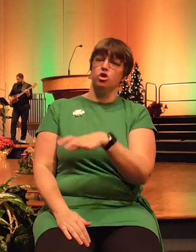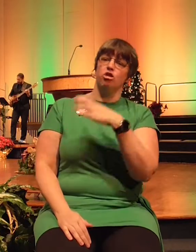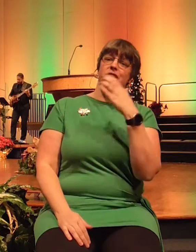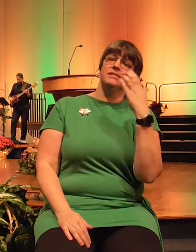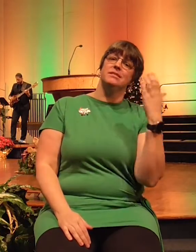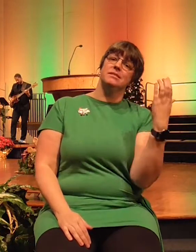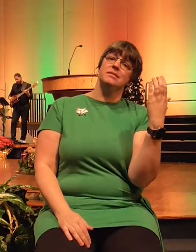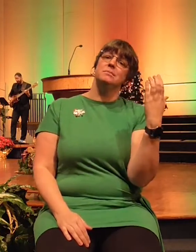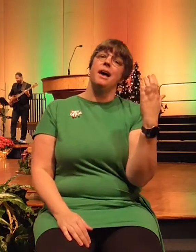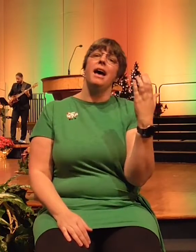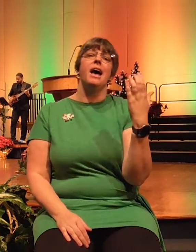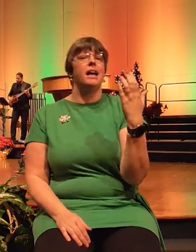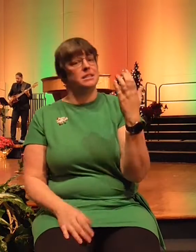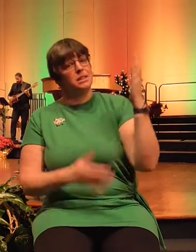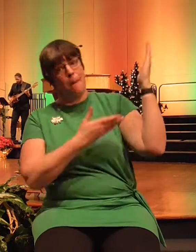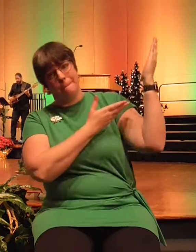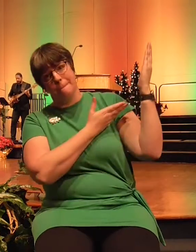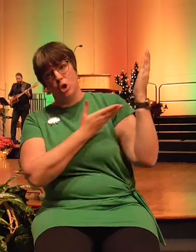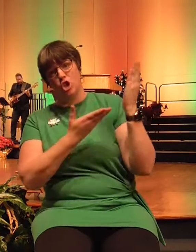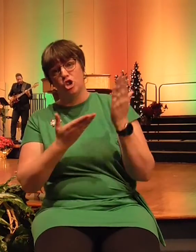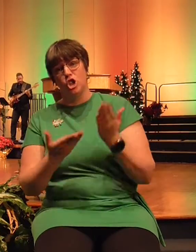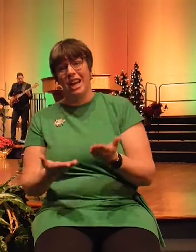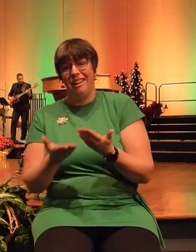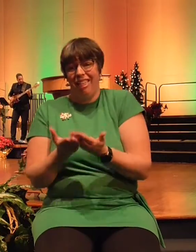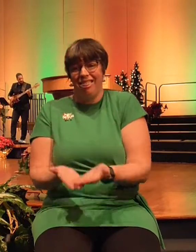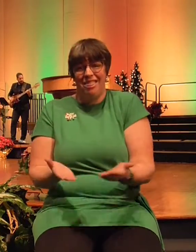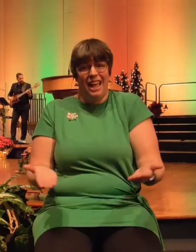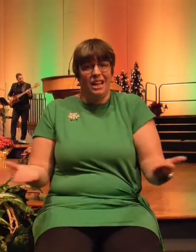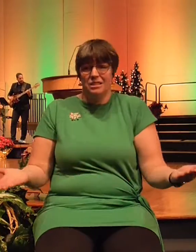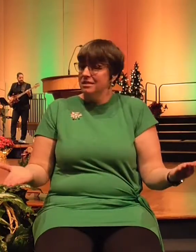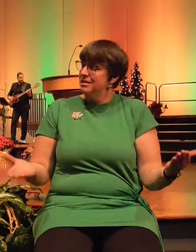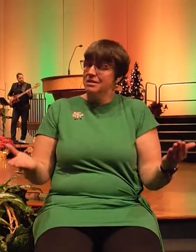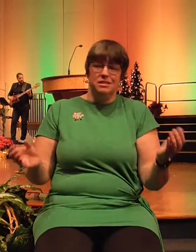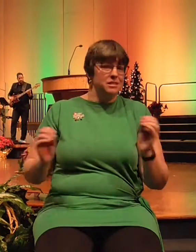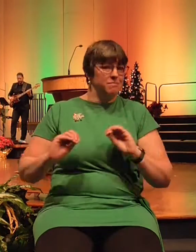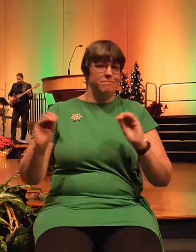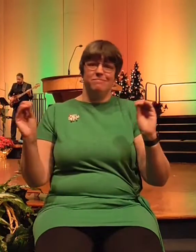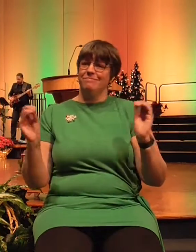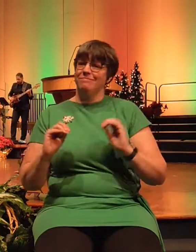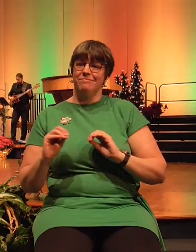Christmas, don't bring me anything.